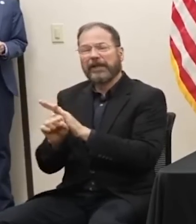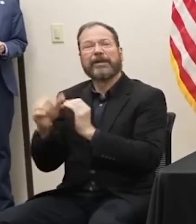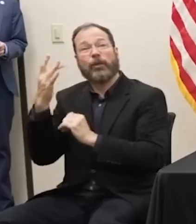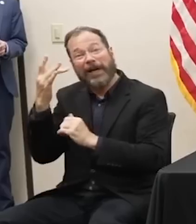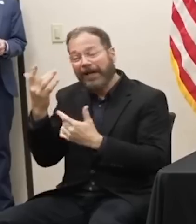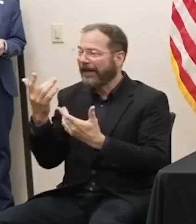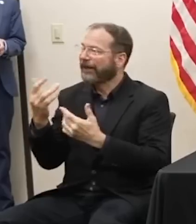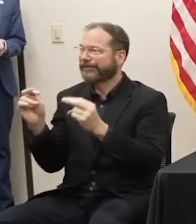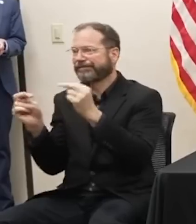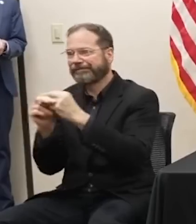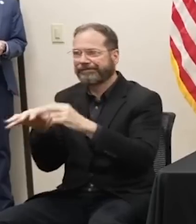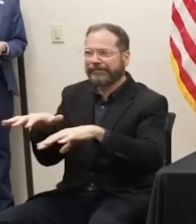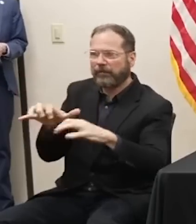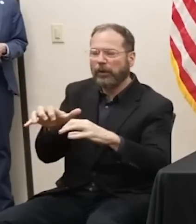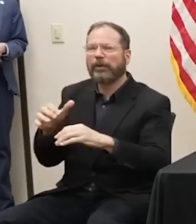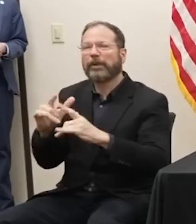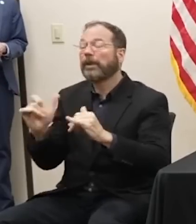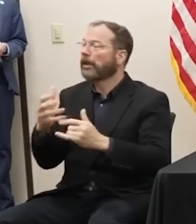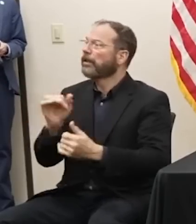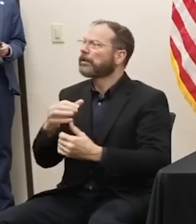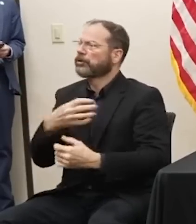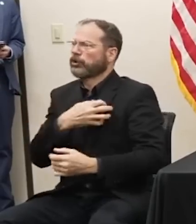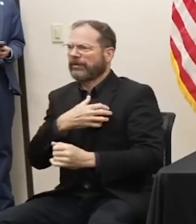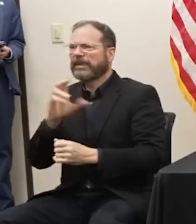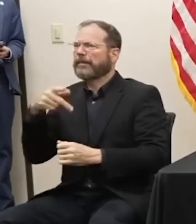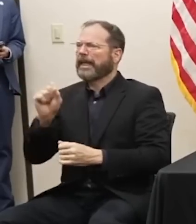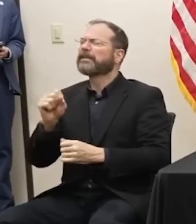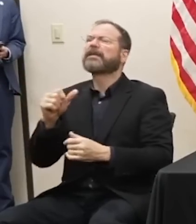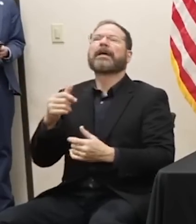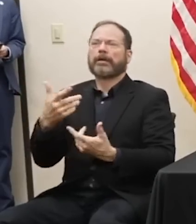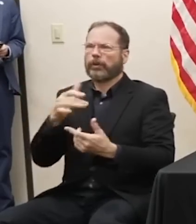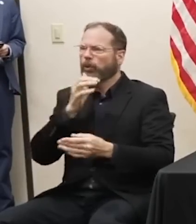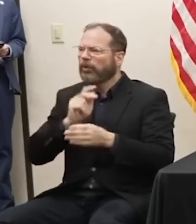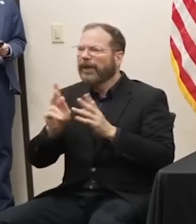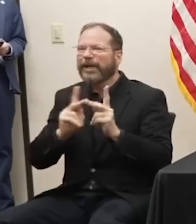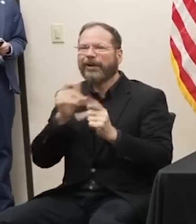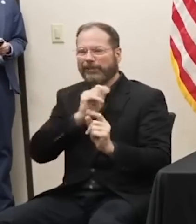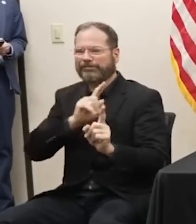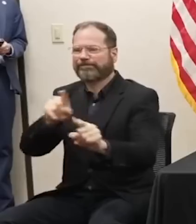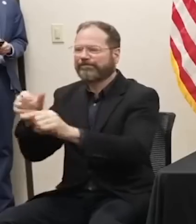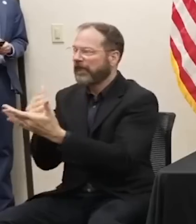the status of the roadways, and DPS is among the professionals responding to